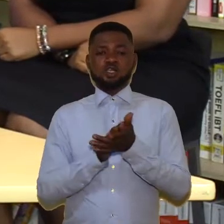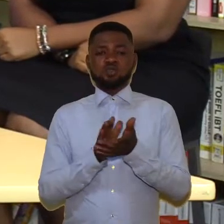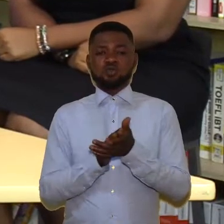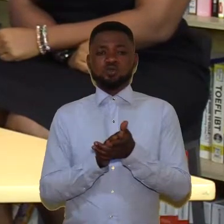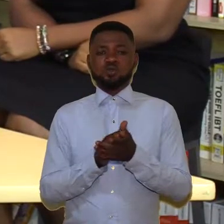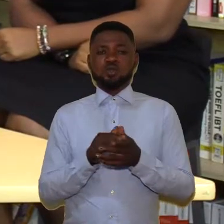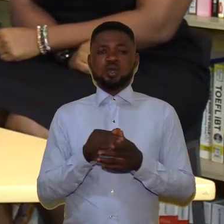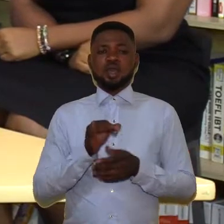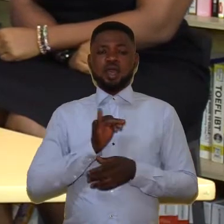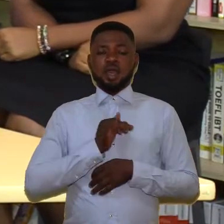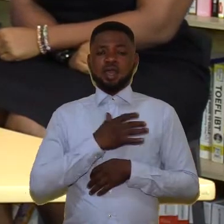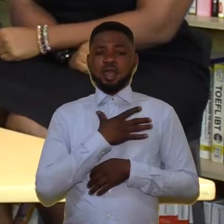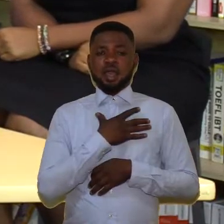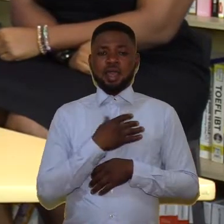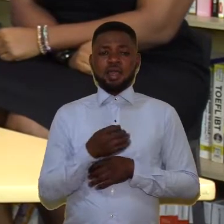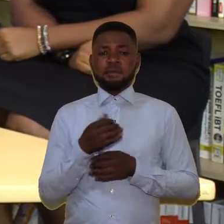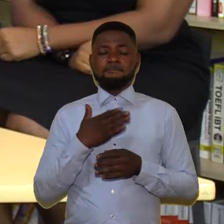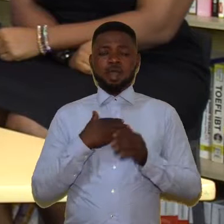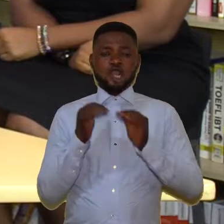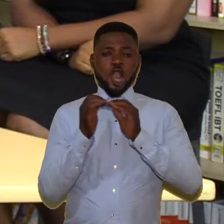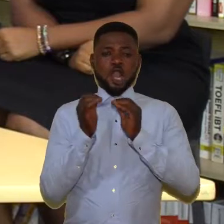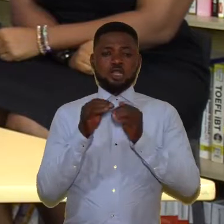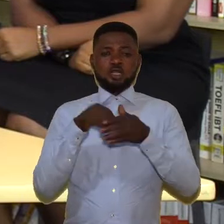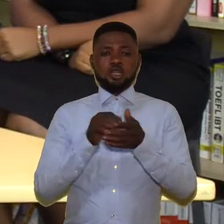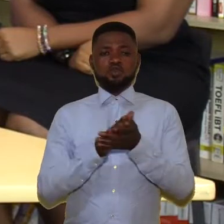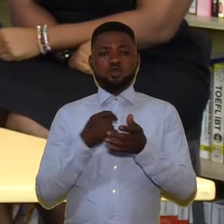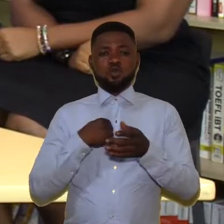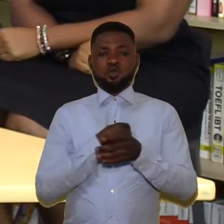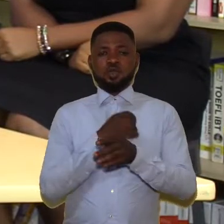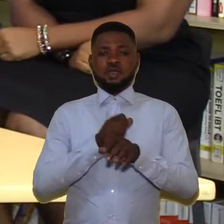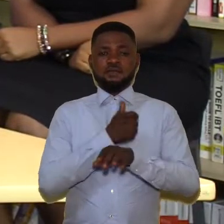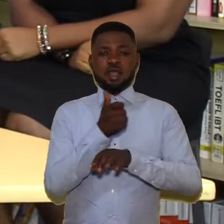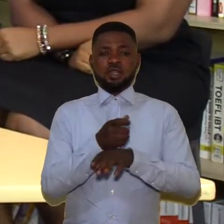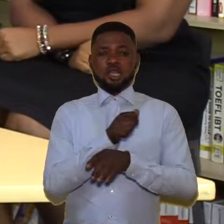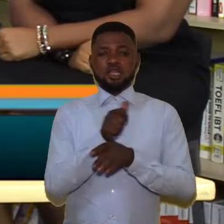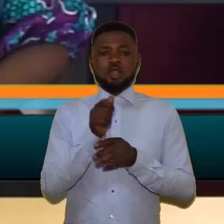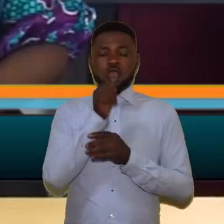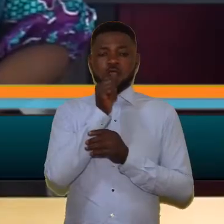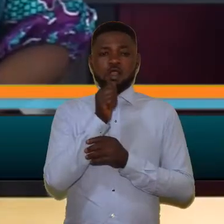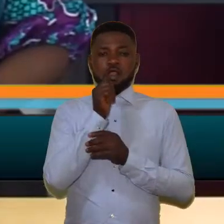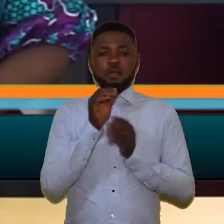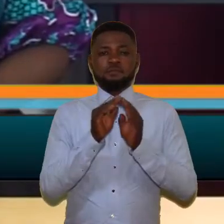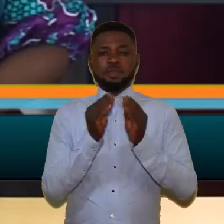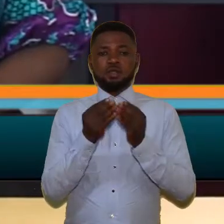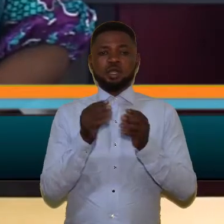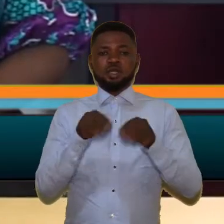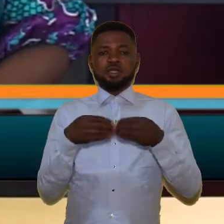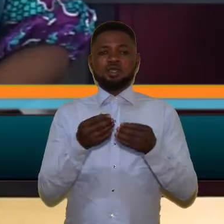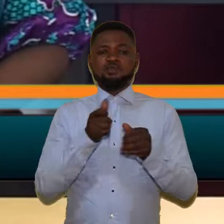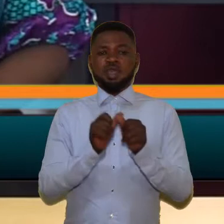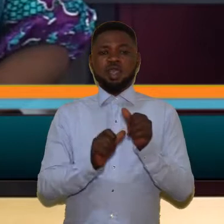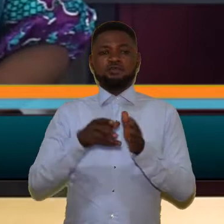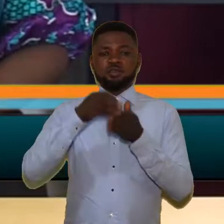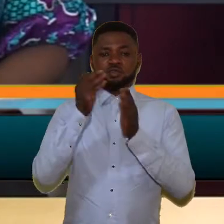school, I and some colleagues of mine in school, we founded a company, give every student